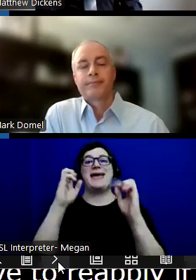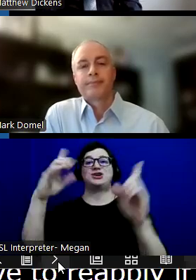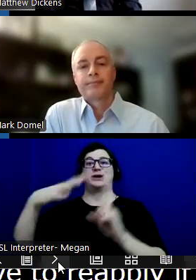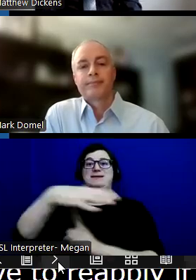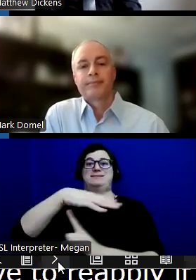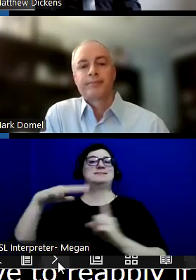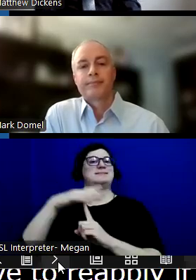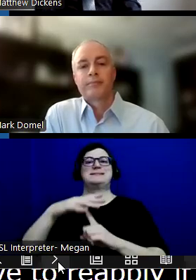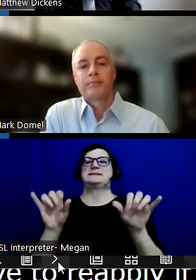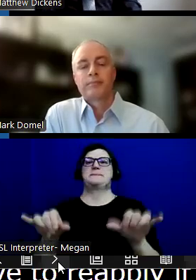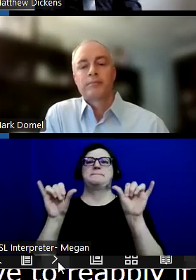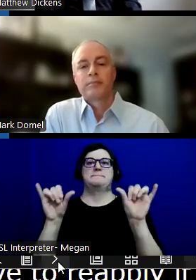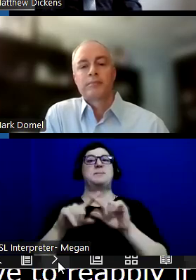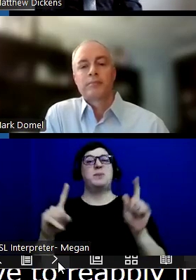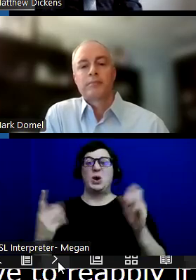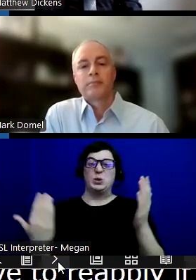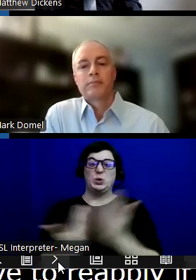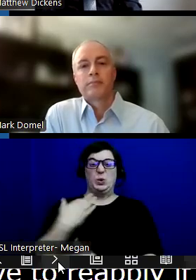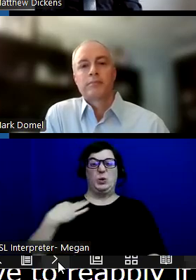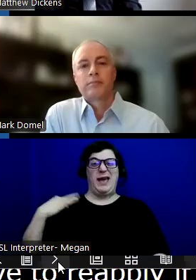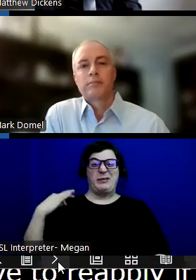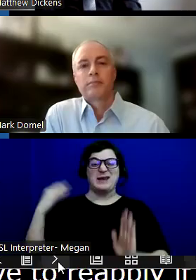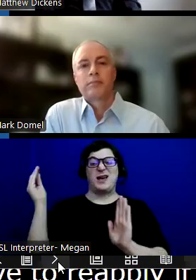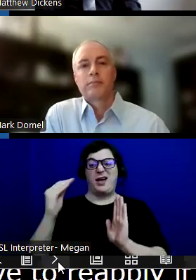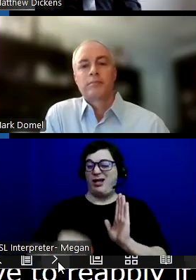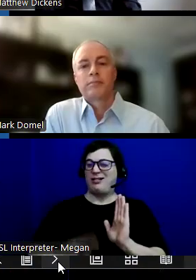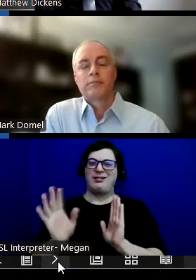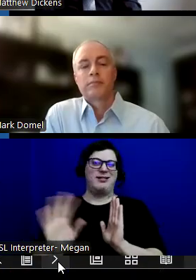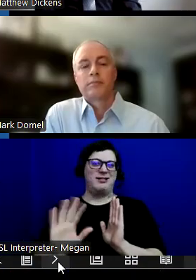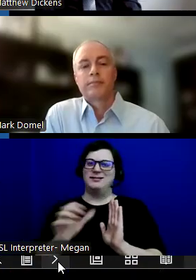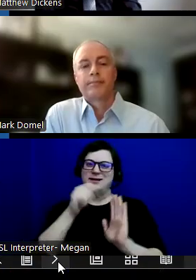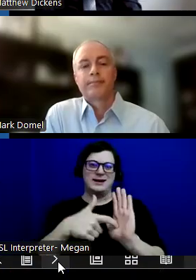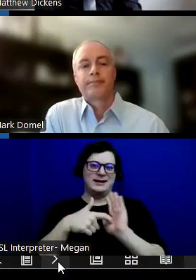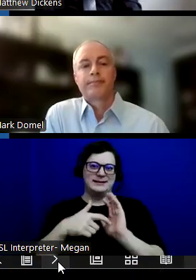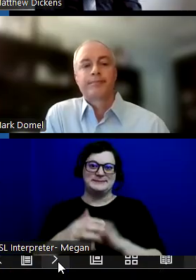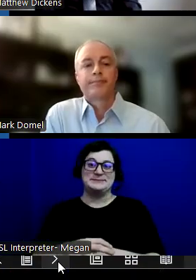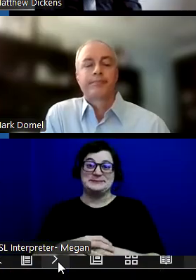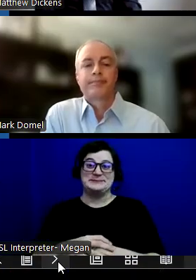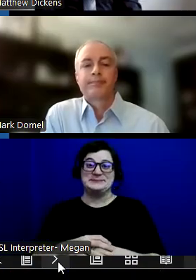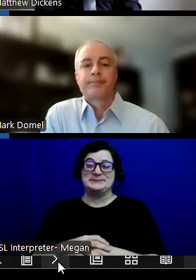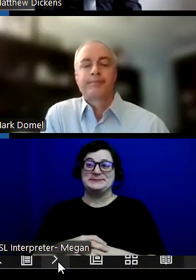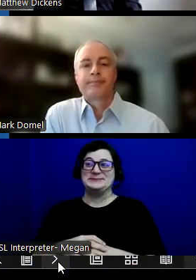same, but a whole new application will not be needed.